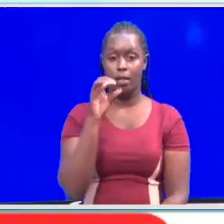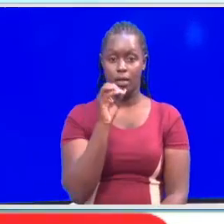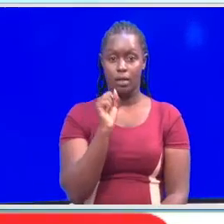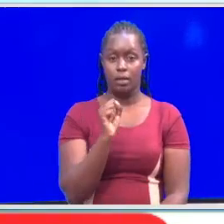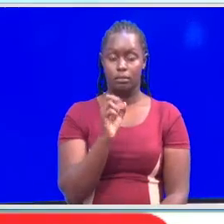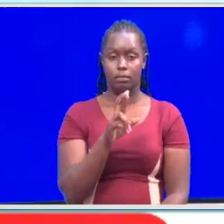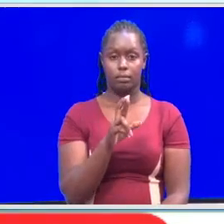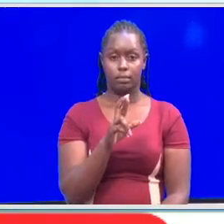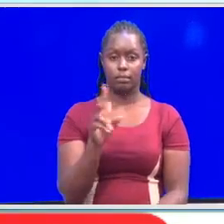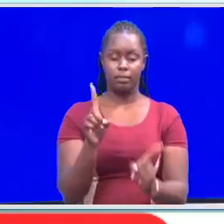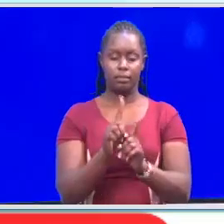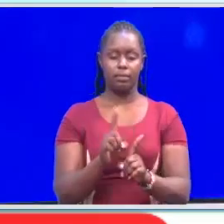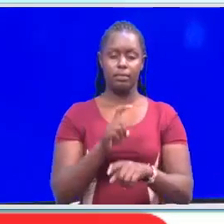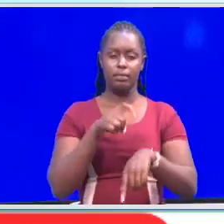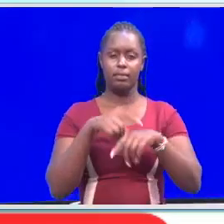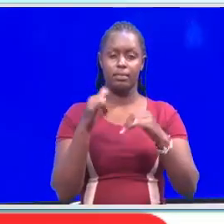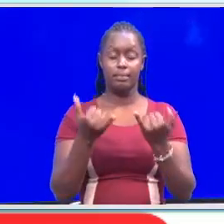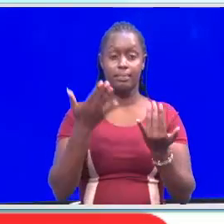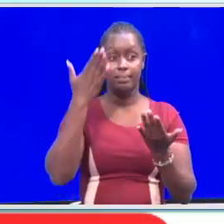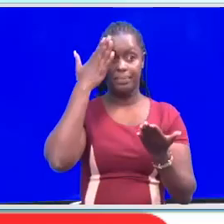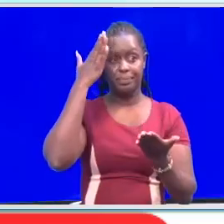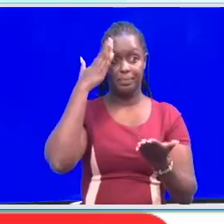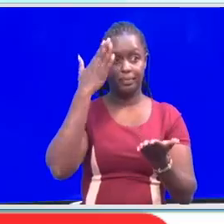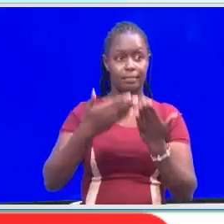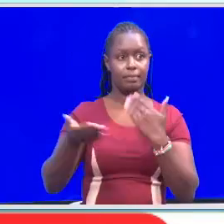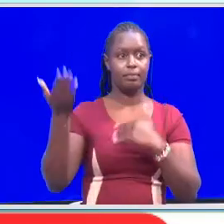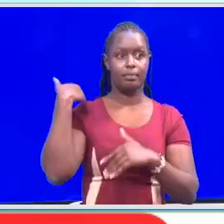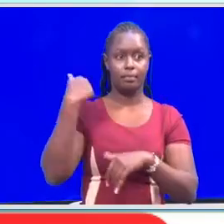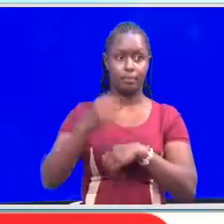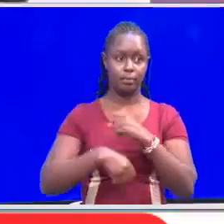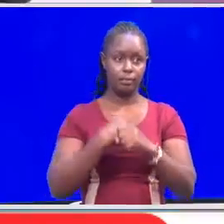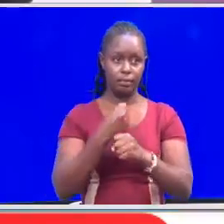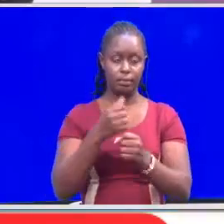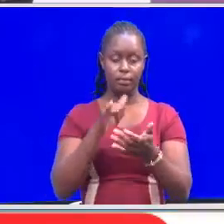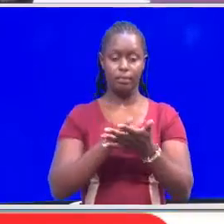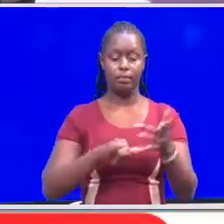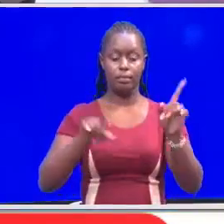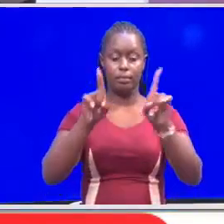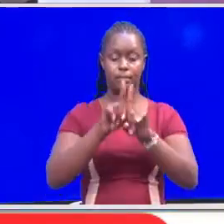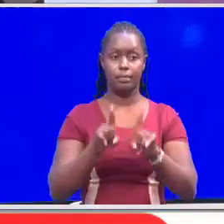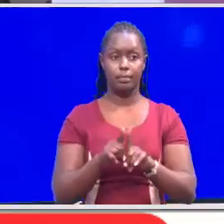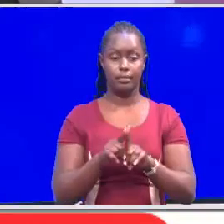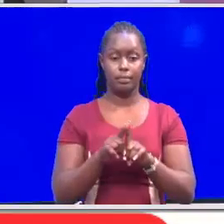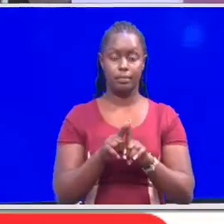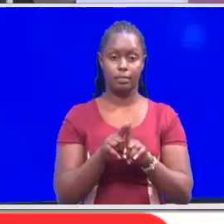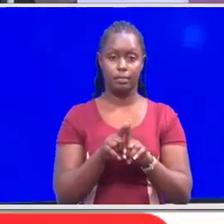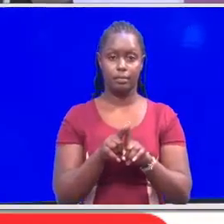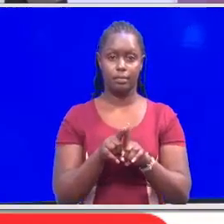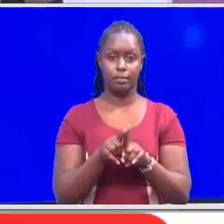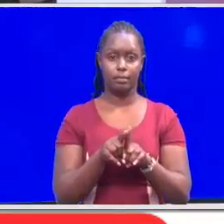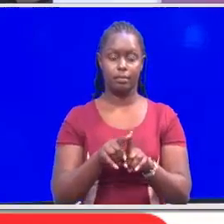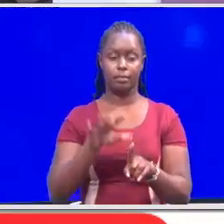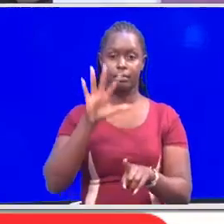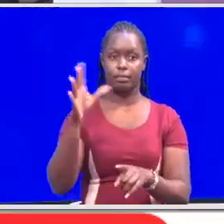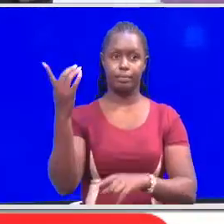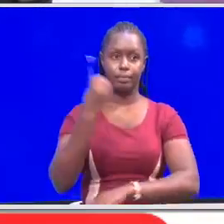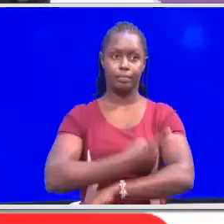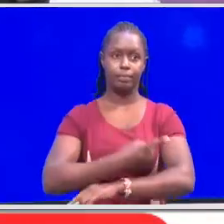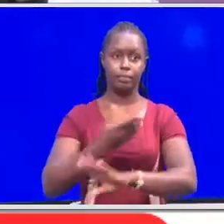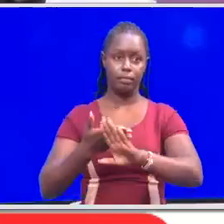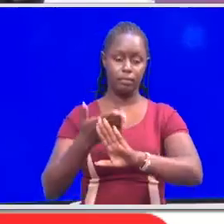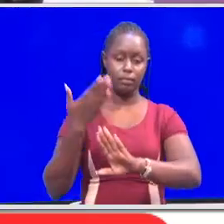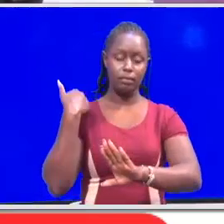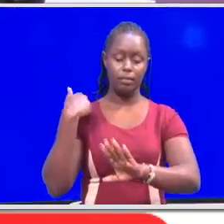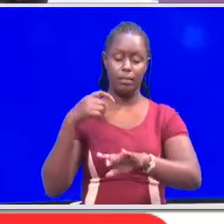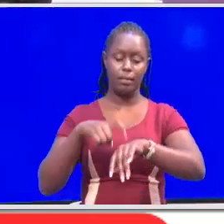Waziri, at such a time, you know, last year, the president had just, you know, nominated you 5 days ago, 5 days prior, at a